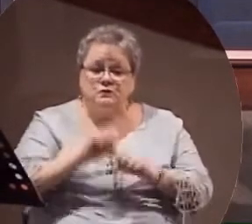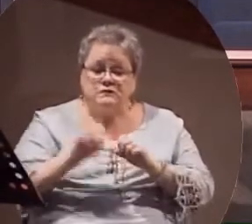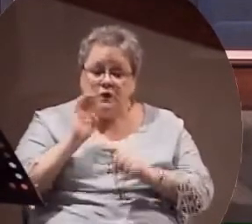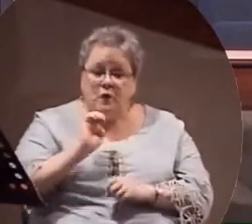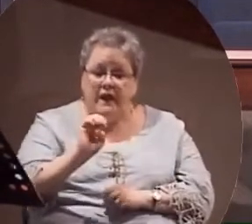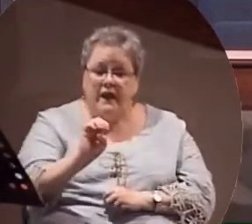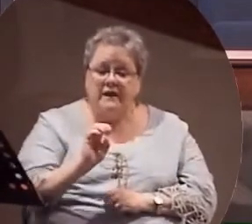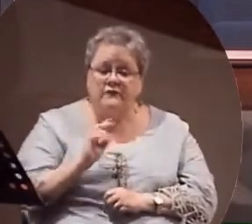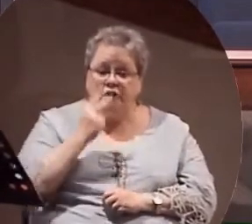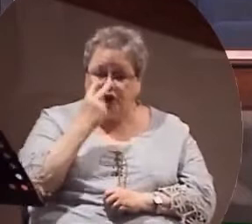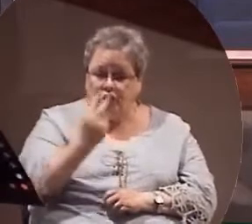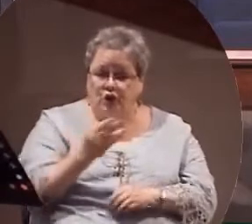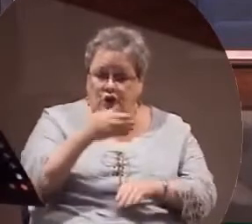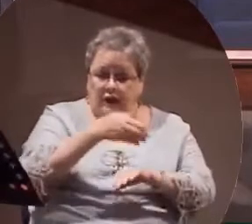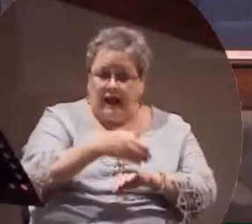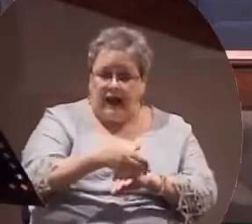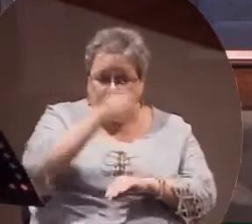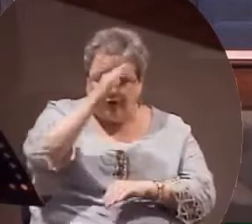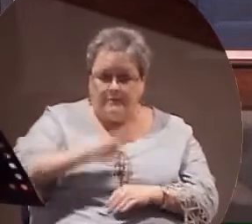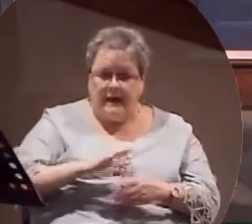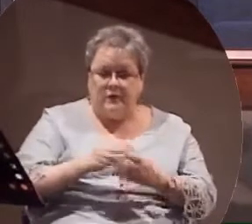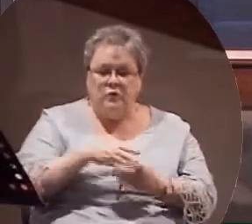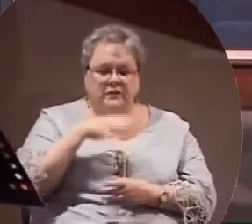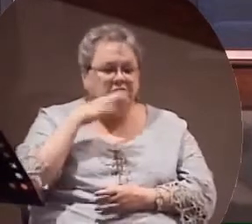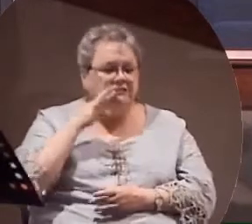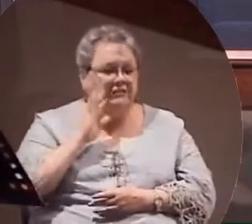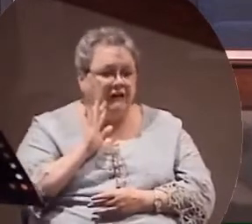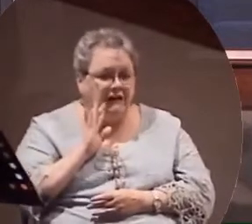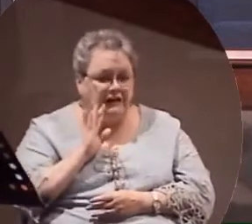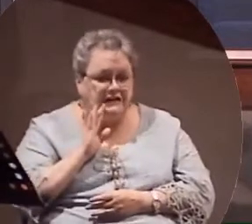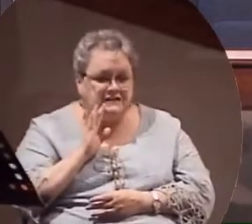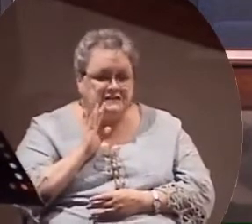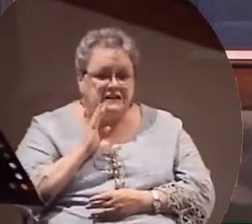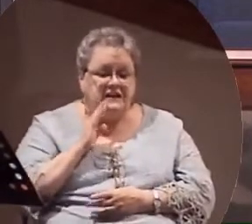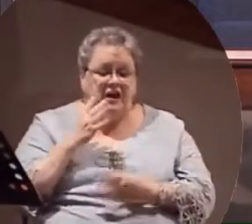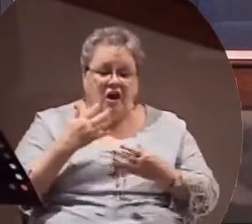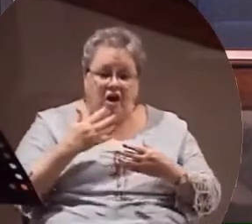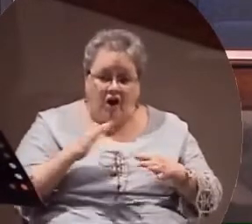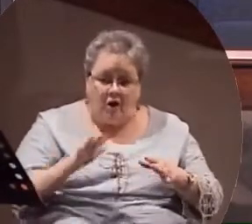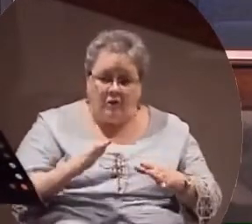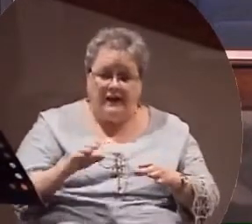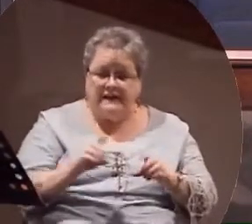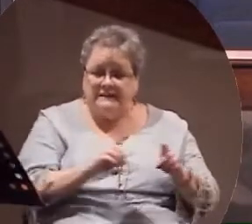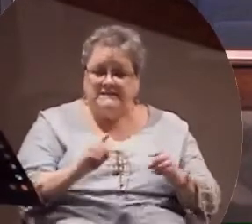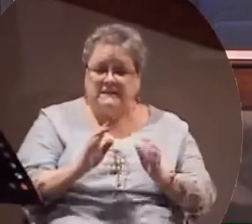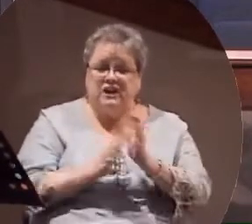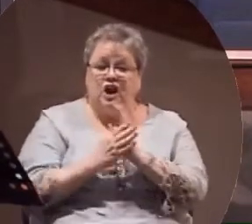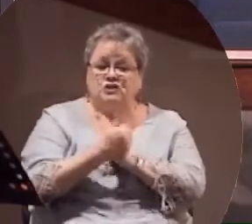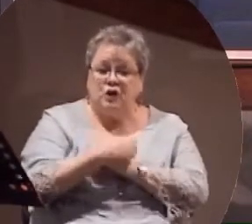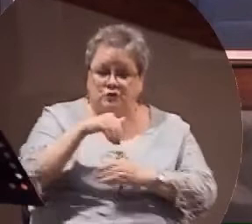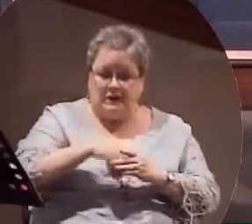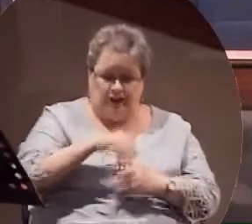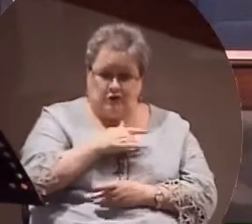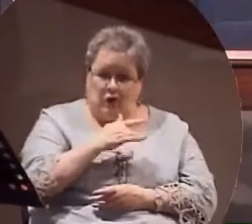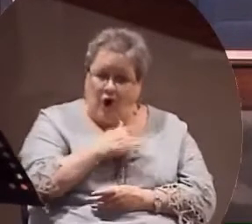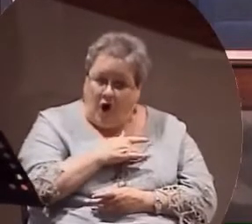her hath already committed adultery in his heart. So if you had an old terrible thought to ever cross your